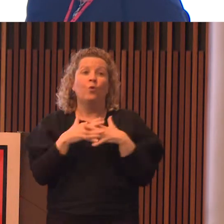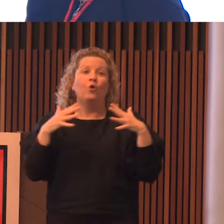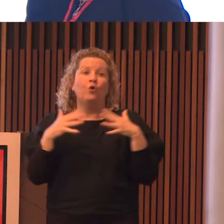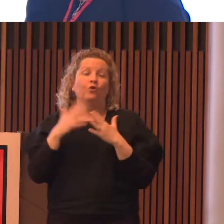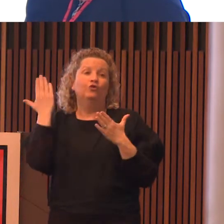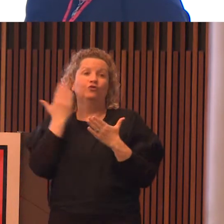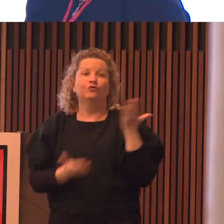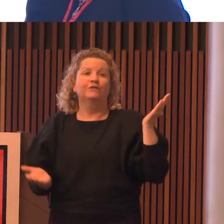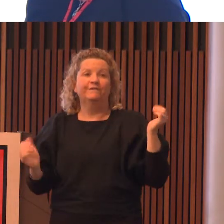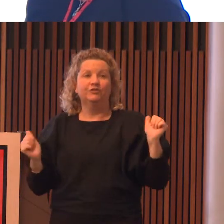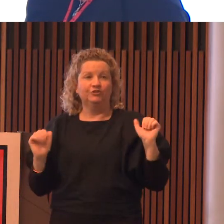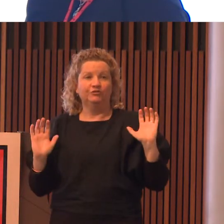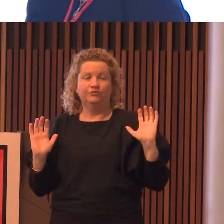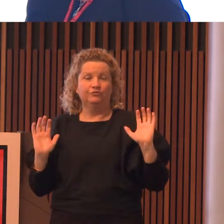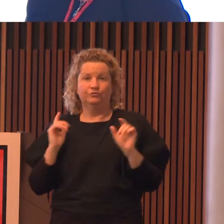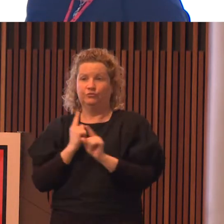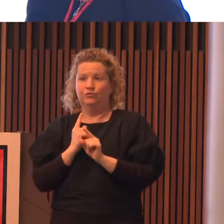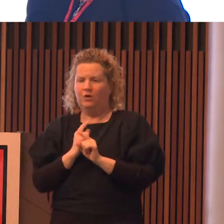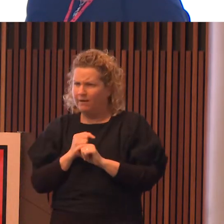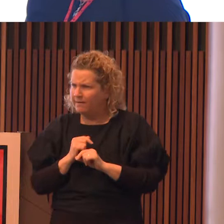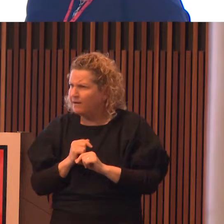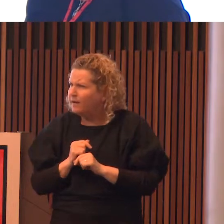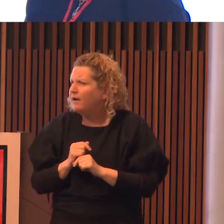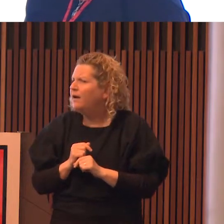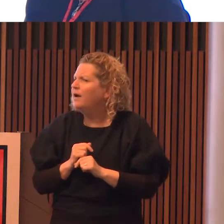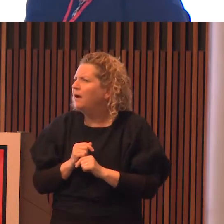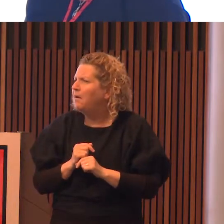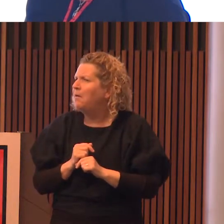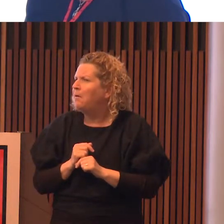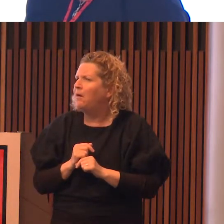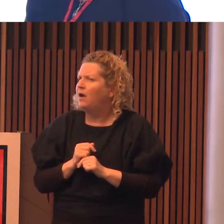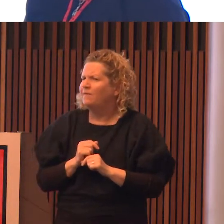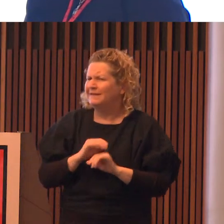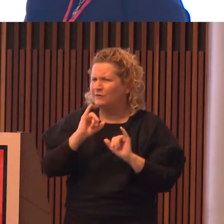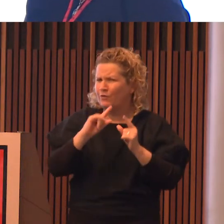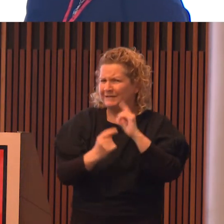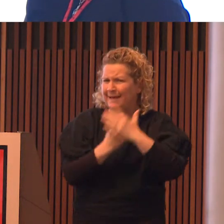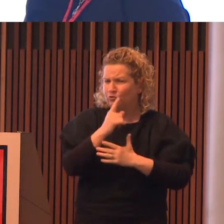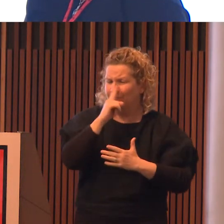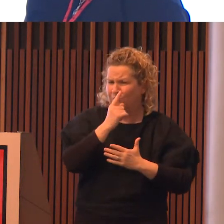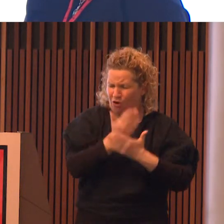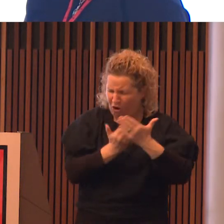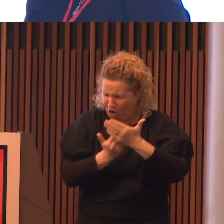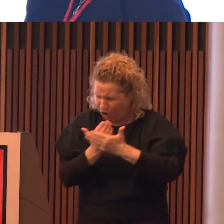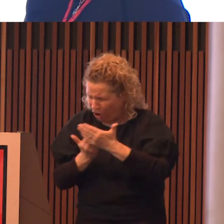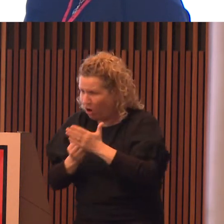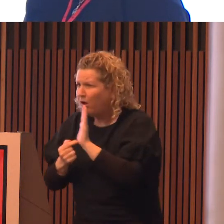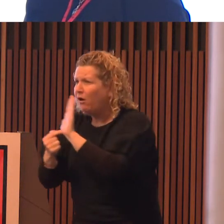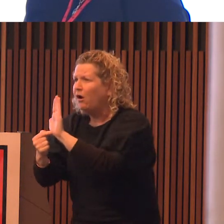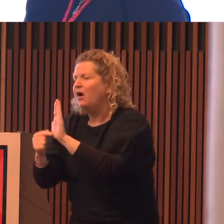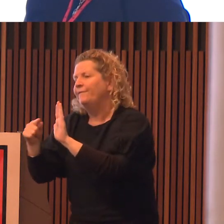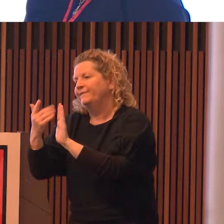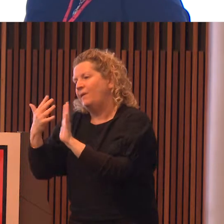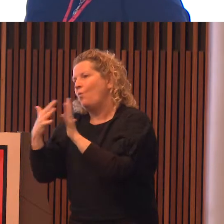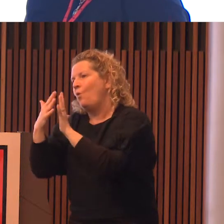So that's how they view them, that all these terrible things that happen to people, they just see them as a series of